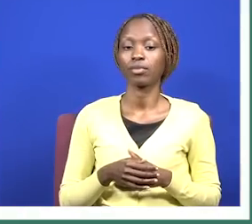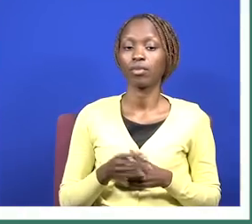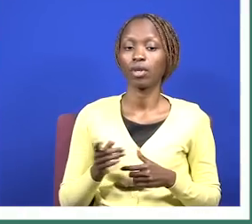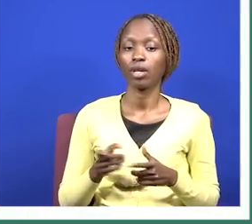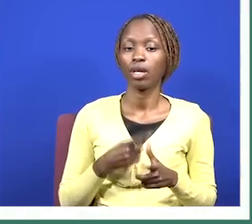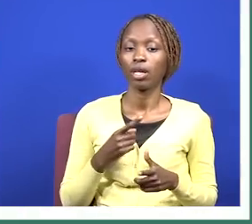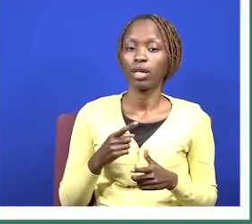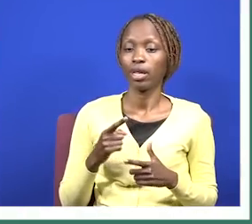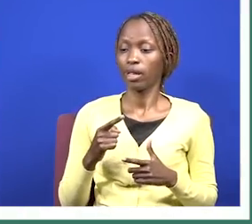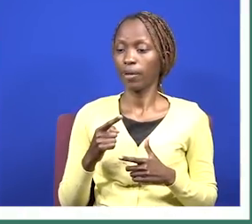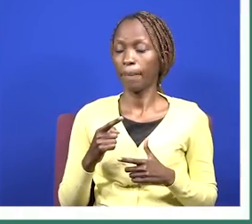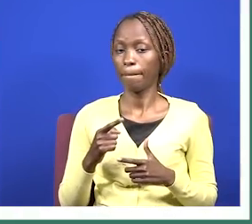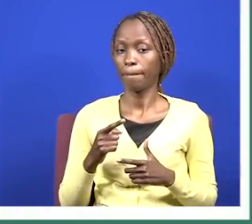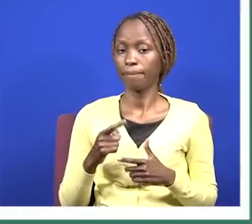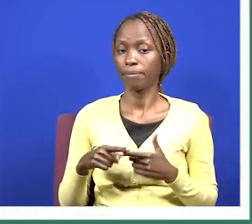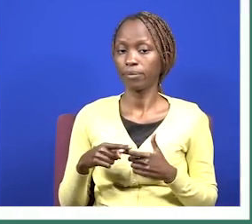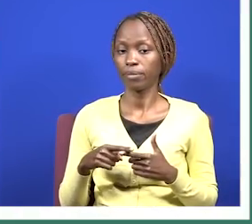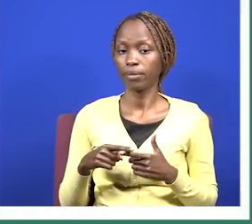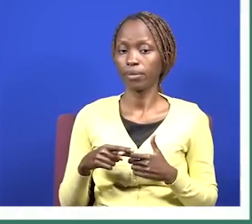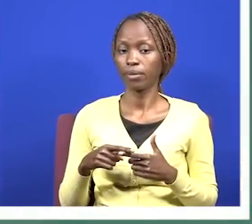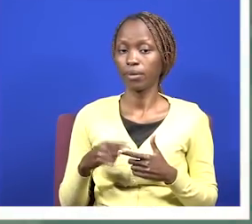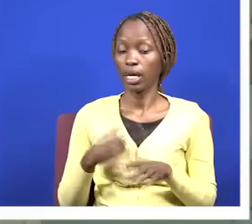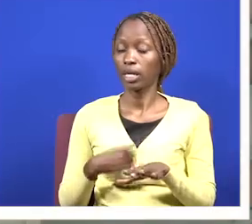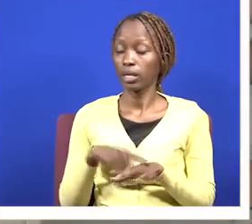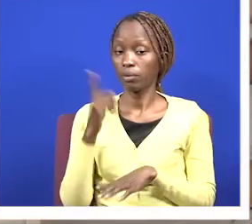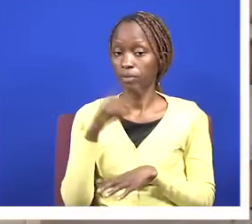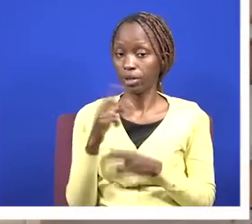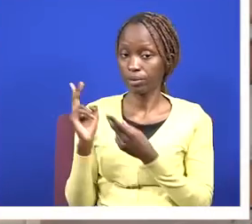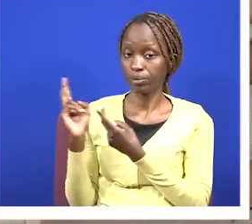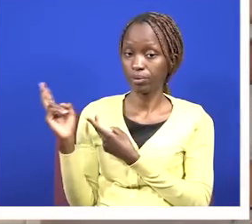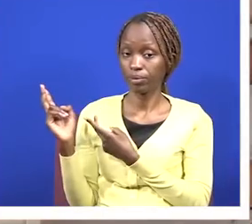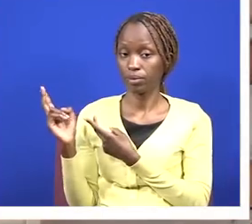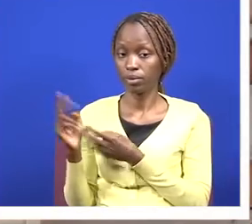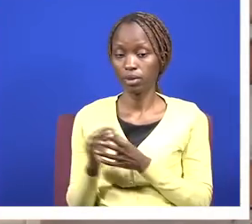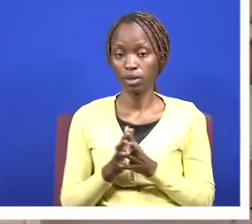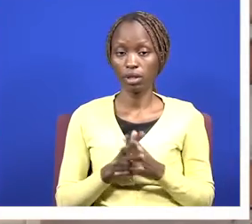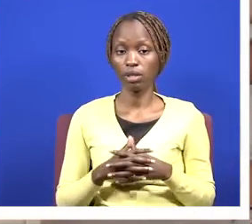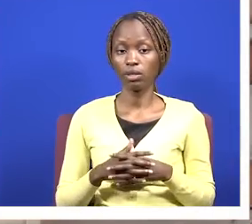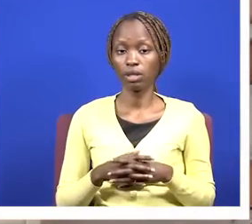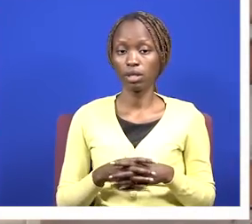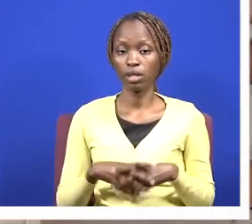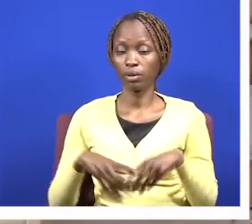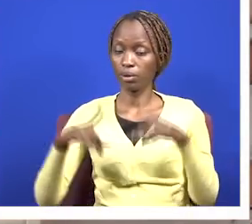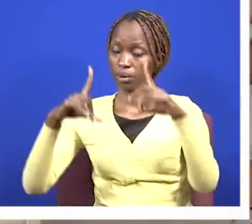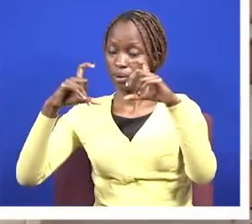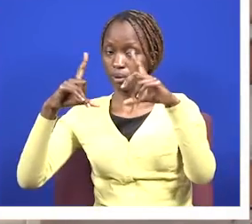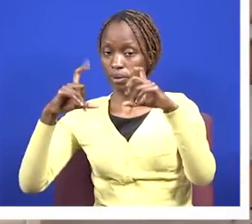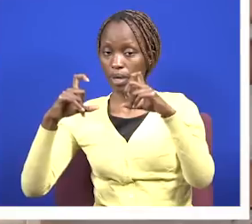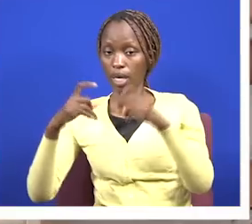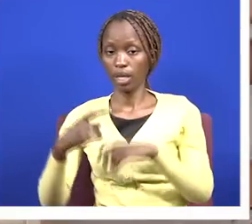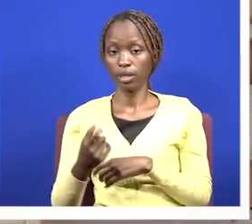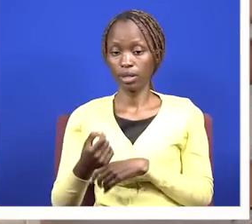always. Okay? You got that? Good. Then decorate your name tag. And